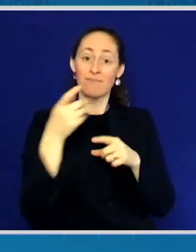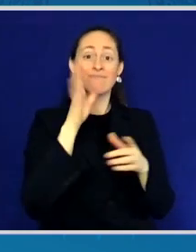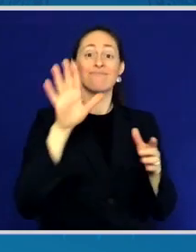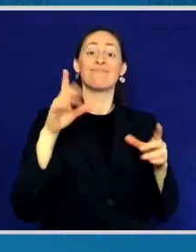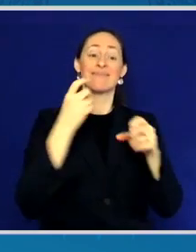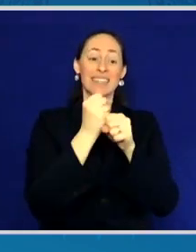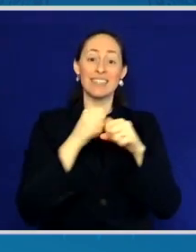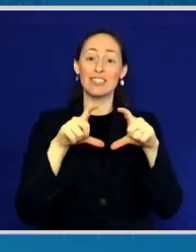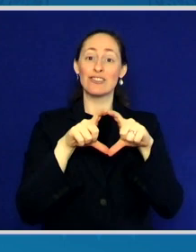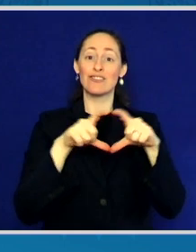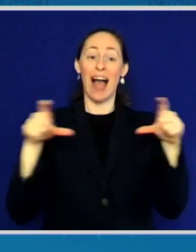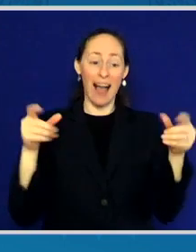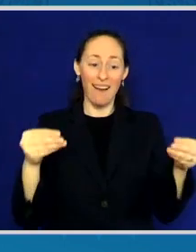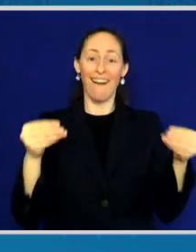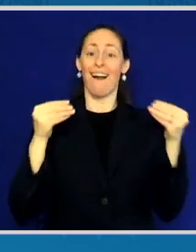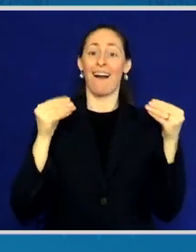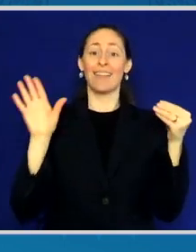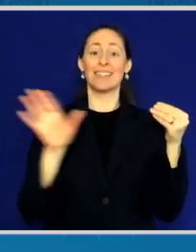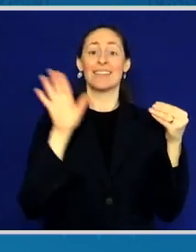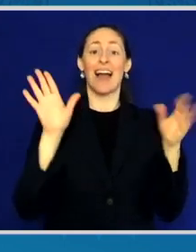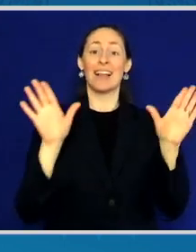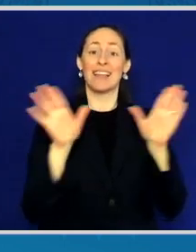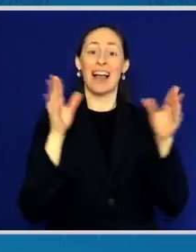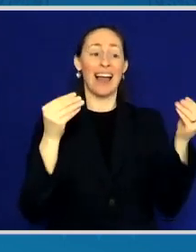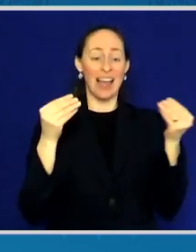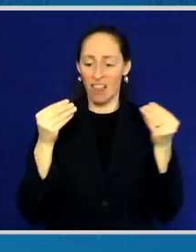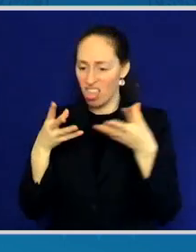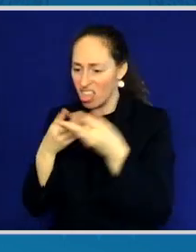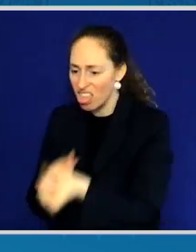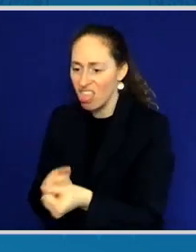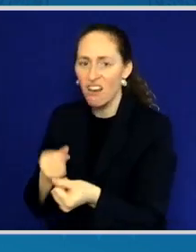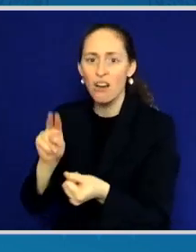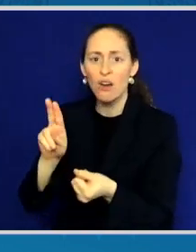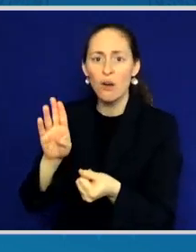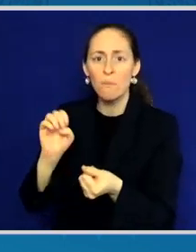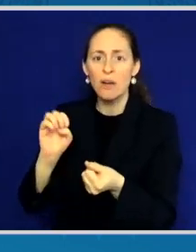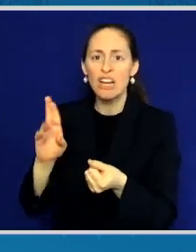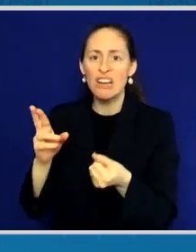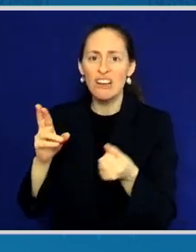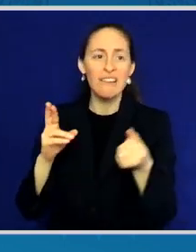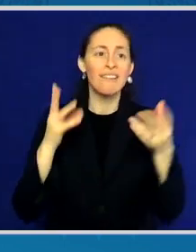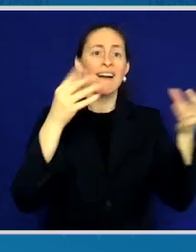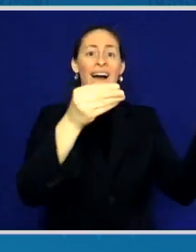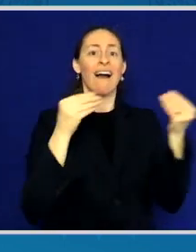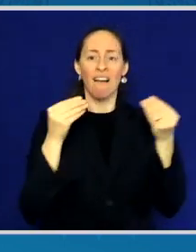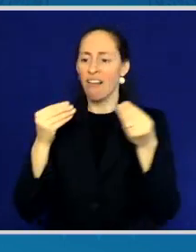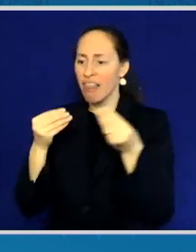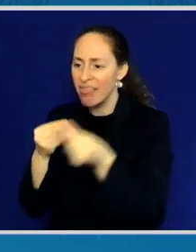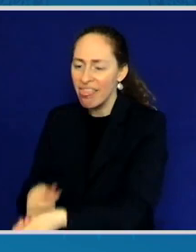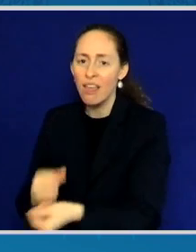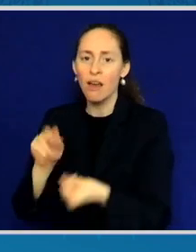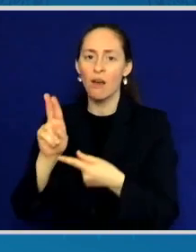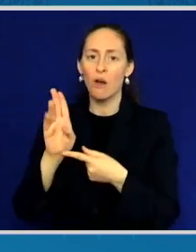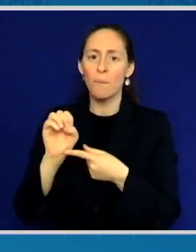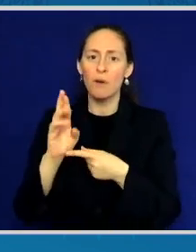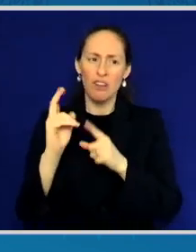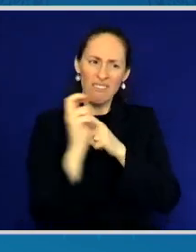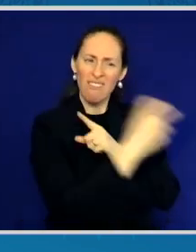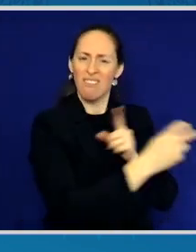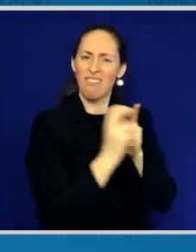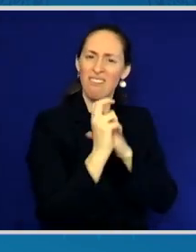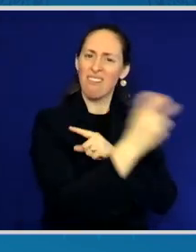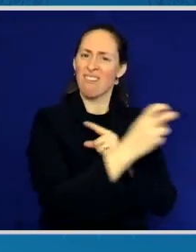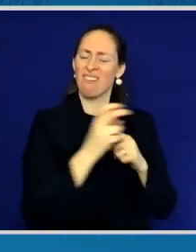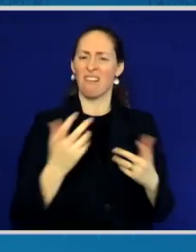on Sunday to pay Uber to get to and from her job so that she could keep her job the other days of the week. So public transit